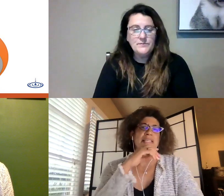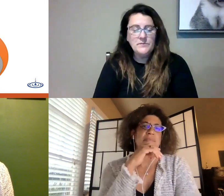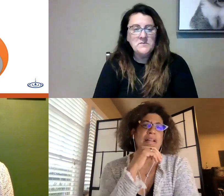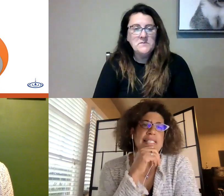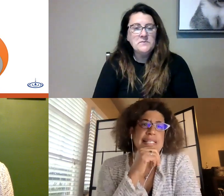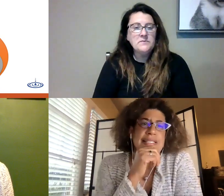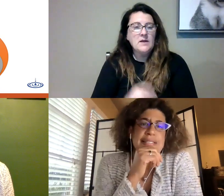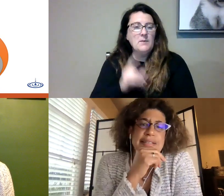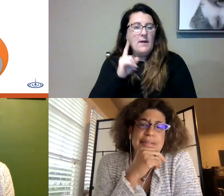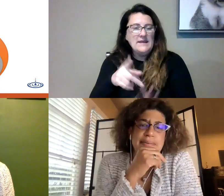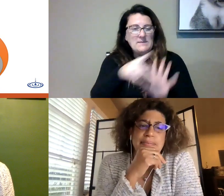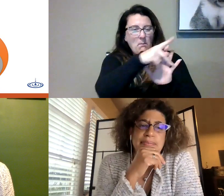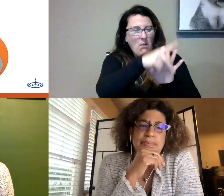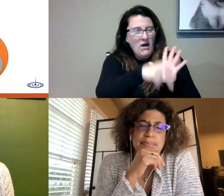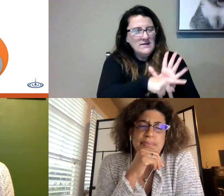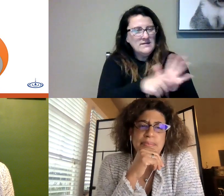about these policies?